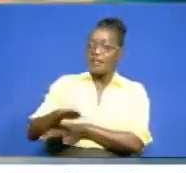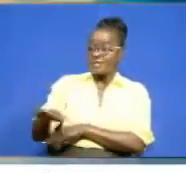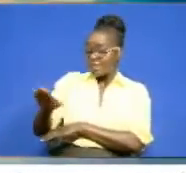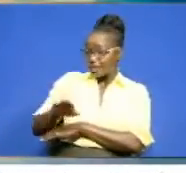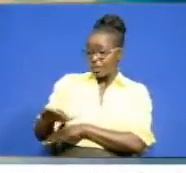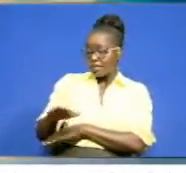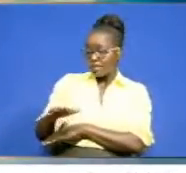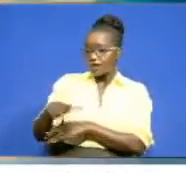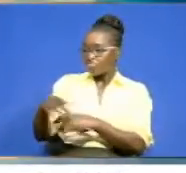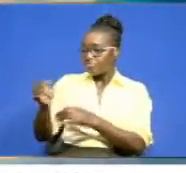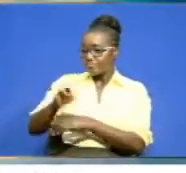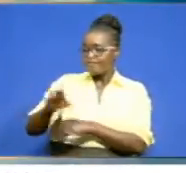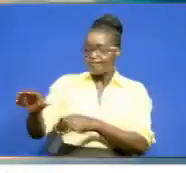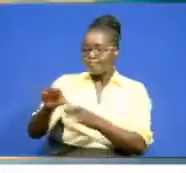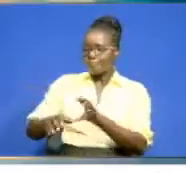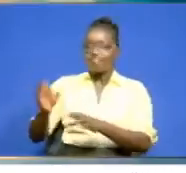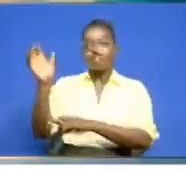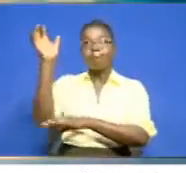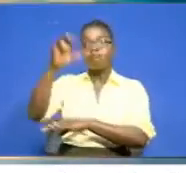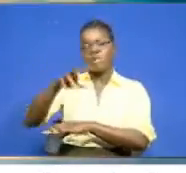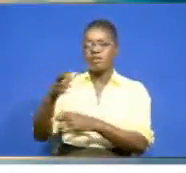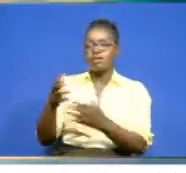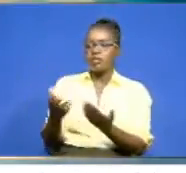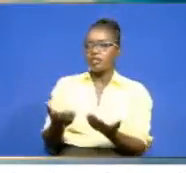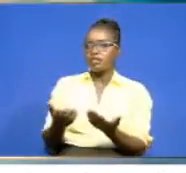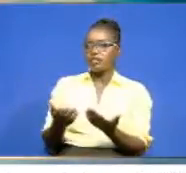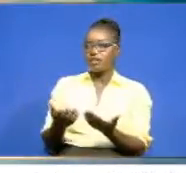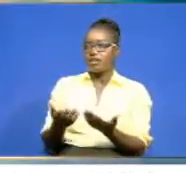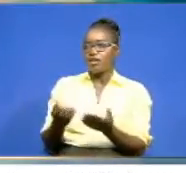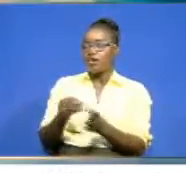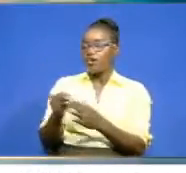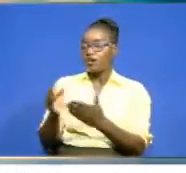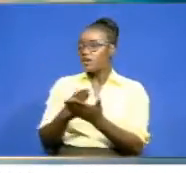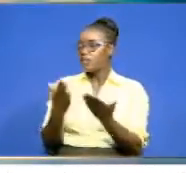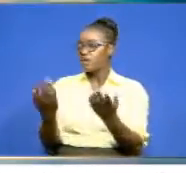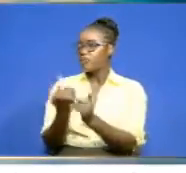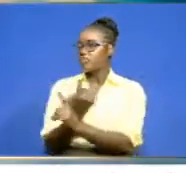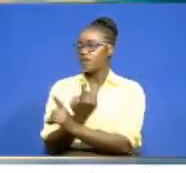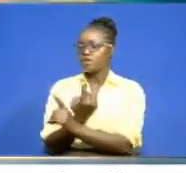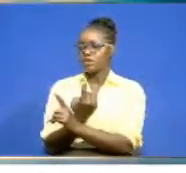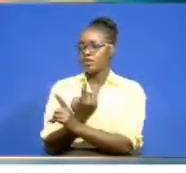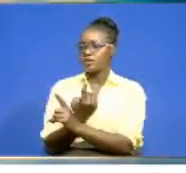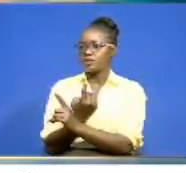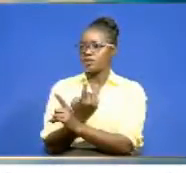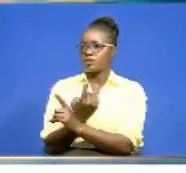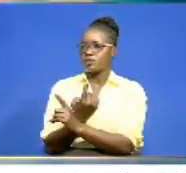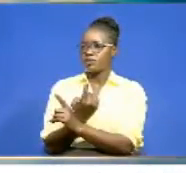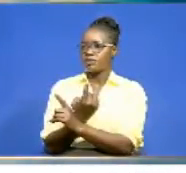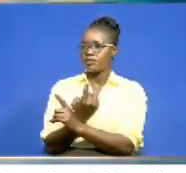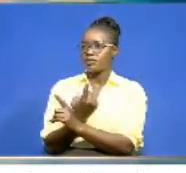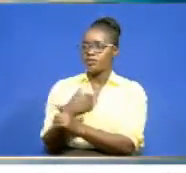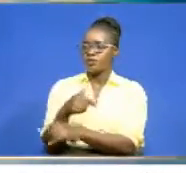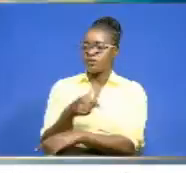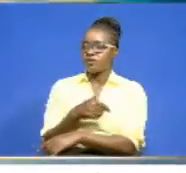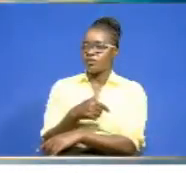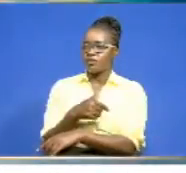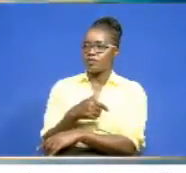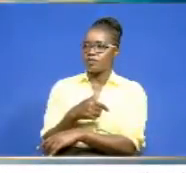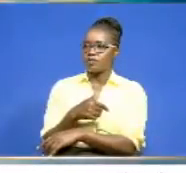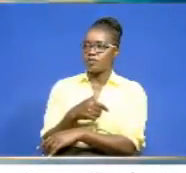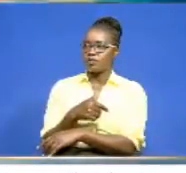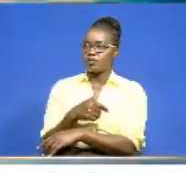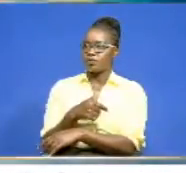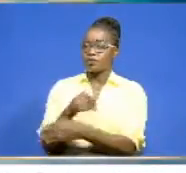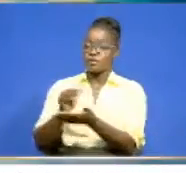them playing basketball, either with a basketball or with something else. So what you need to do is, and